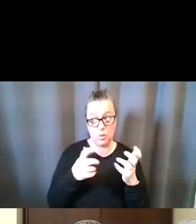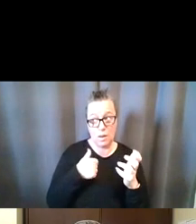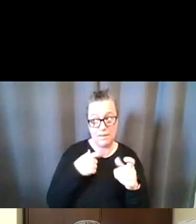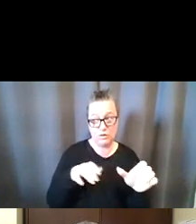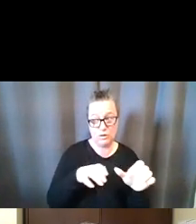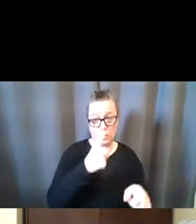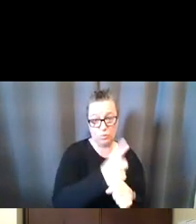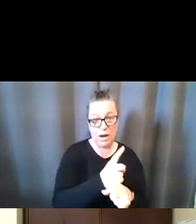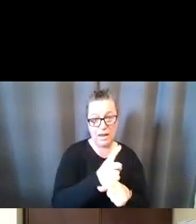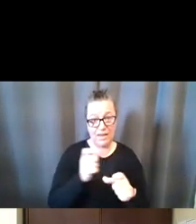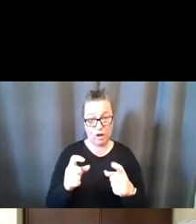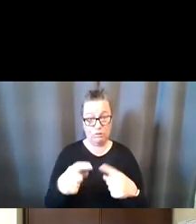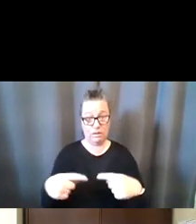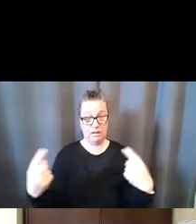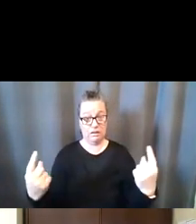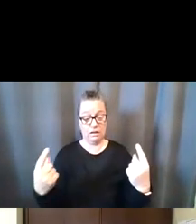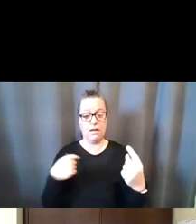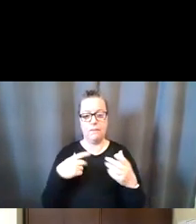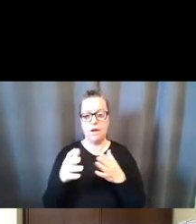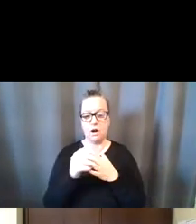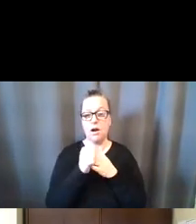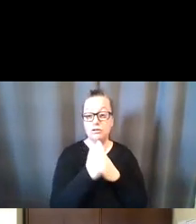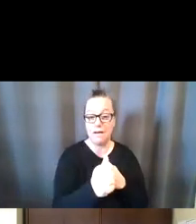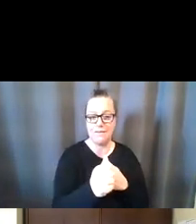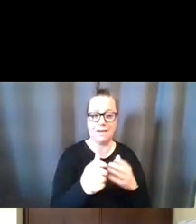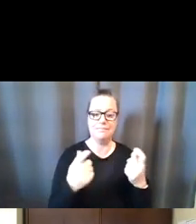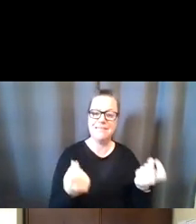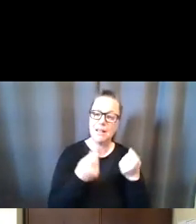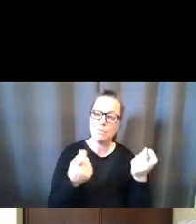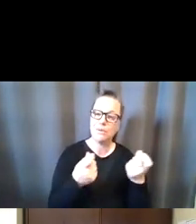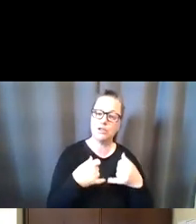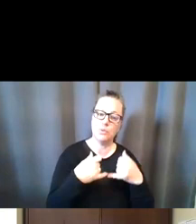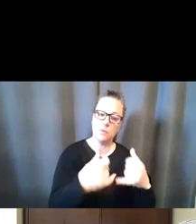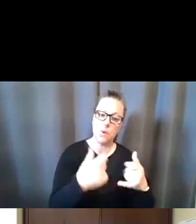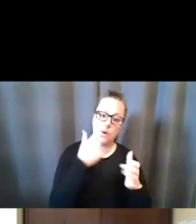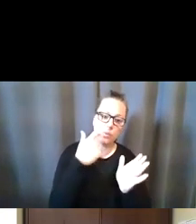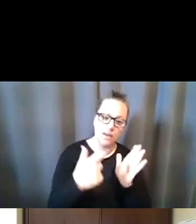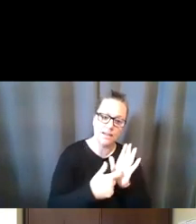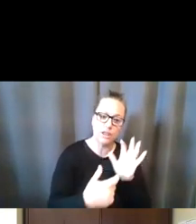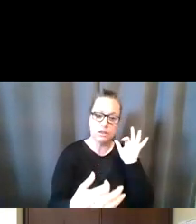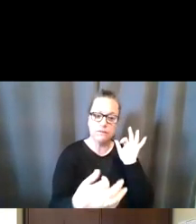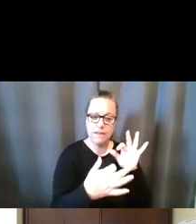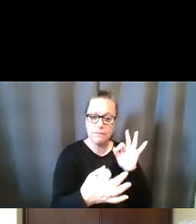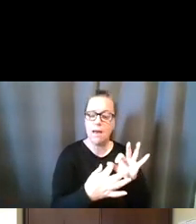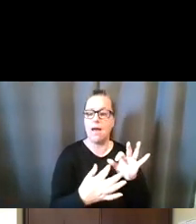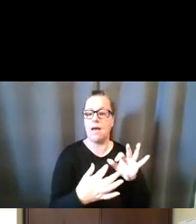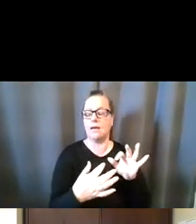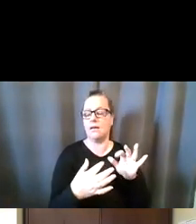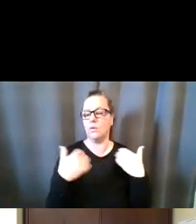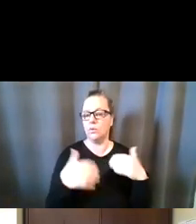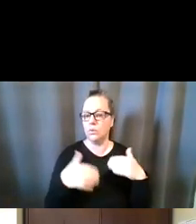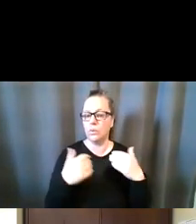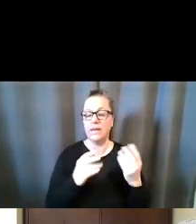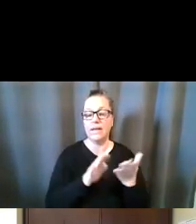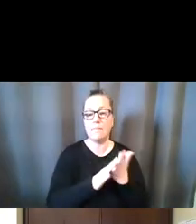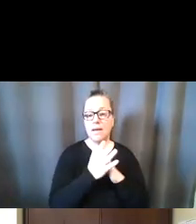be at odds. There are driving forces, though, things like celebration, reward, recognition, feedback. We can get incredibly thoughtful